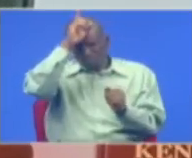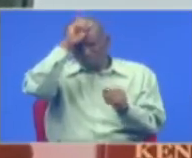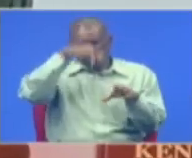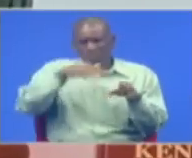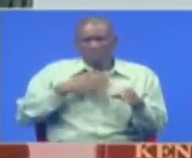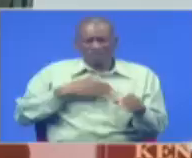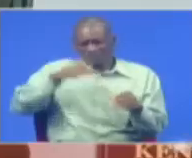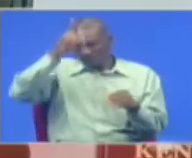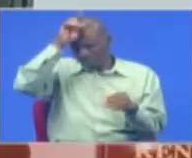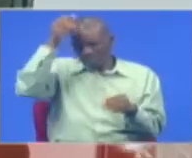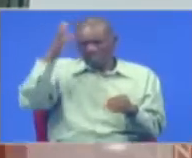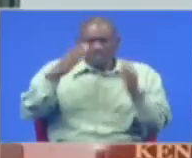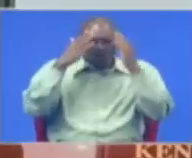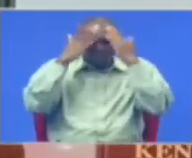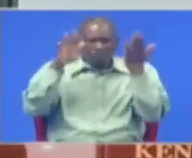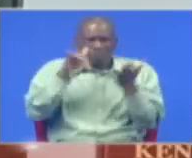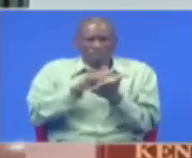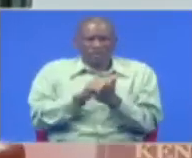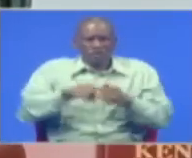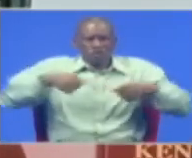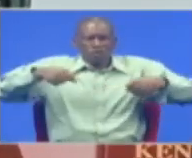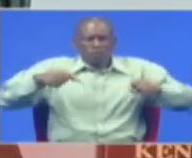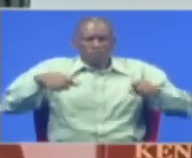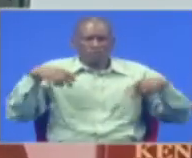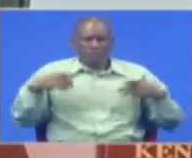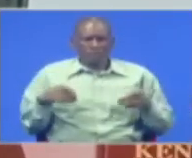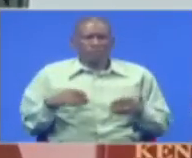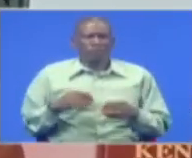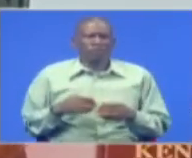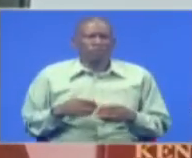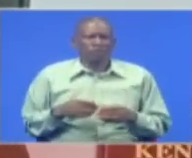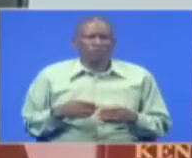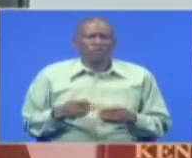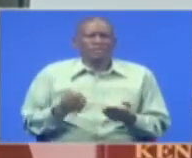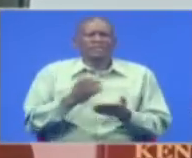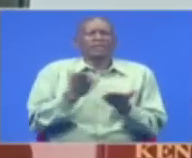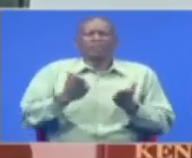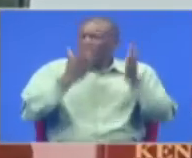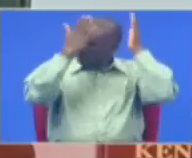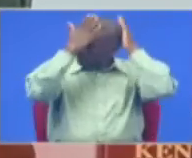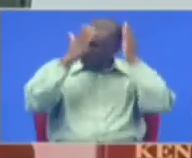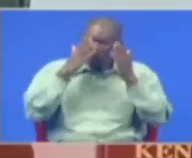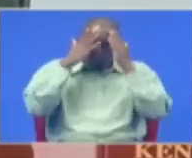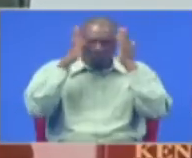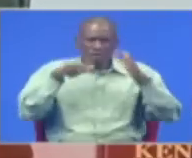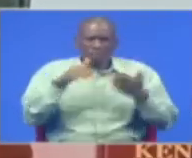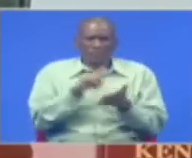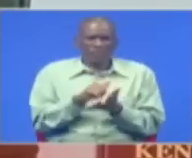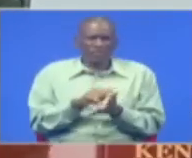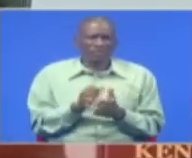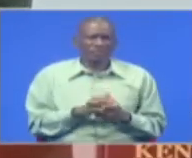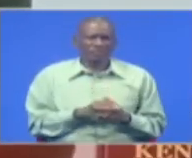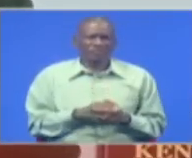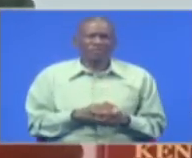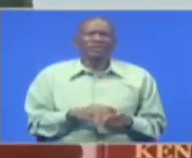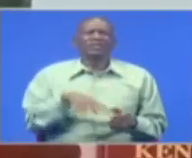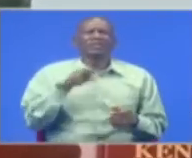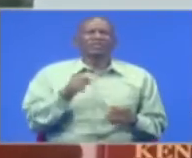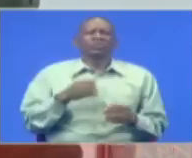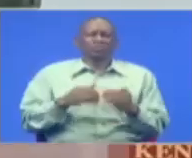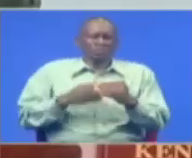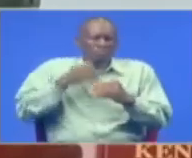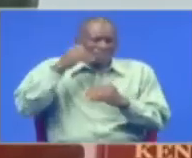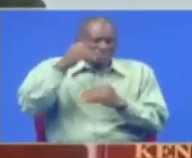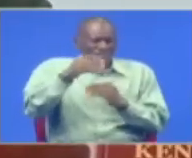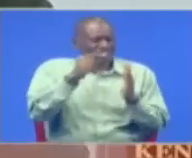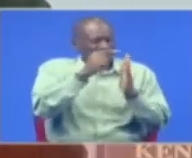that. Border border riders gathered somewhere in Kakamega don't know about that. So my next